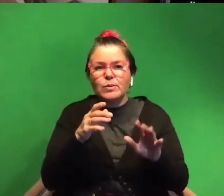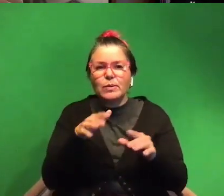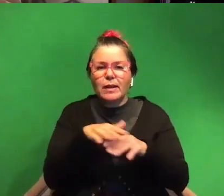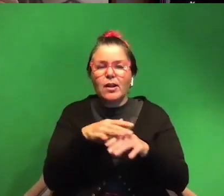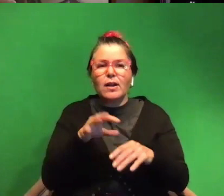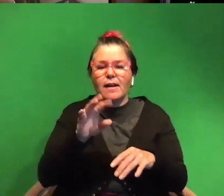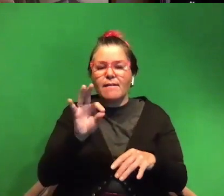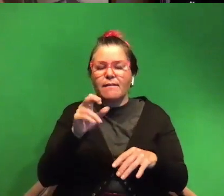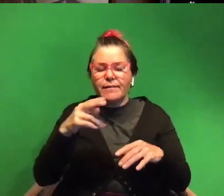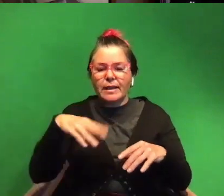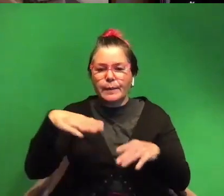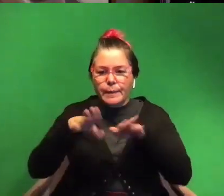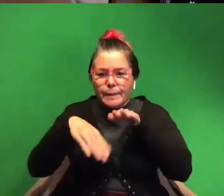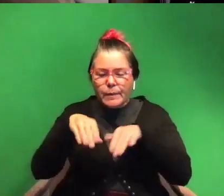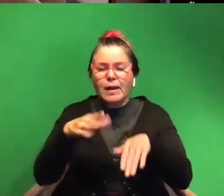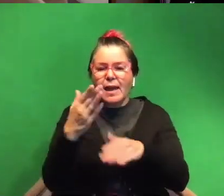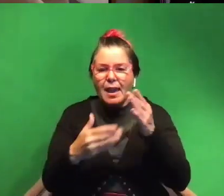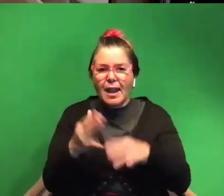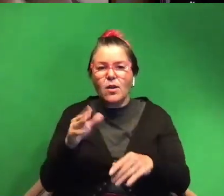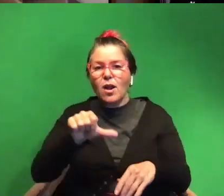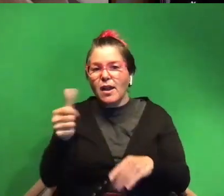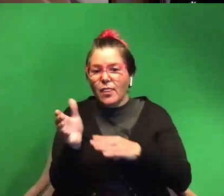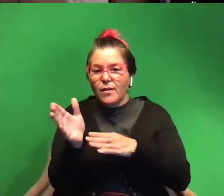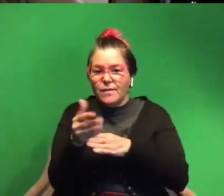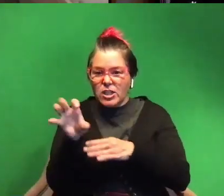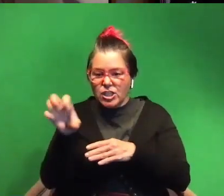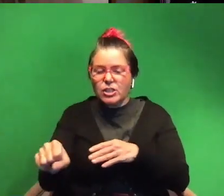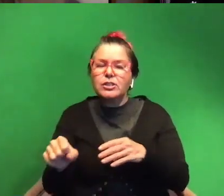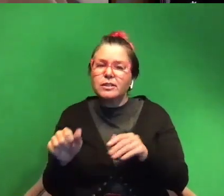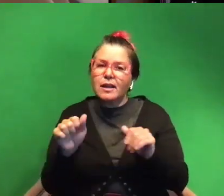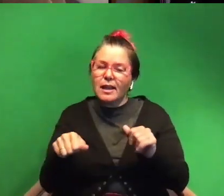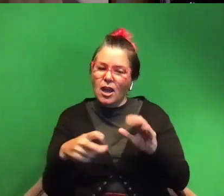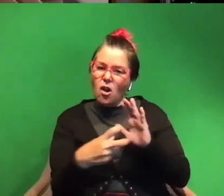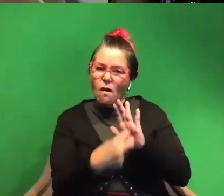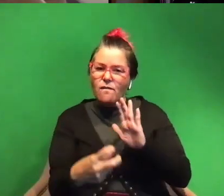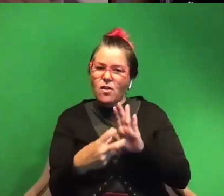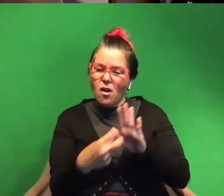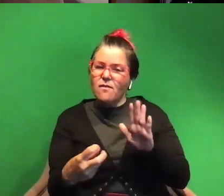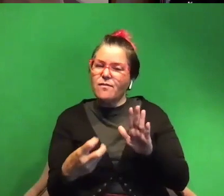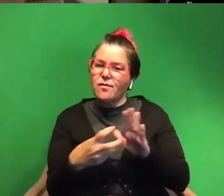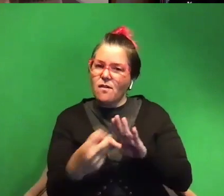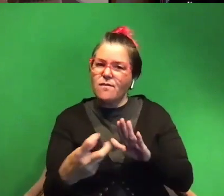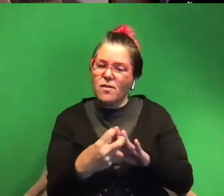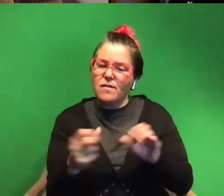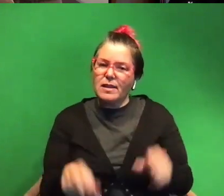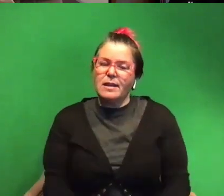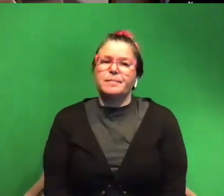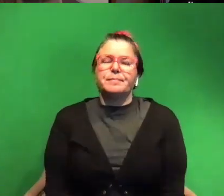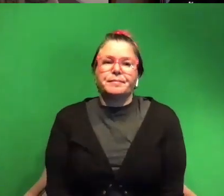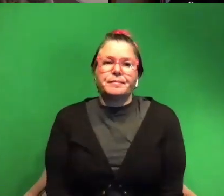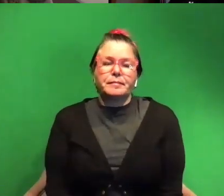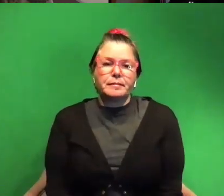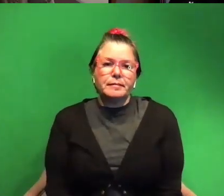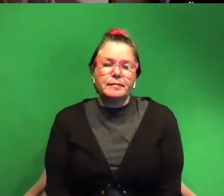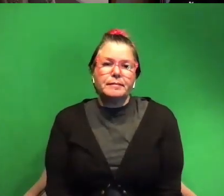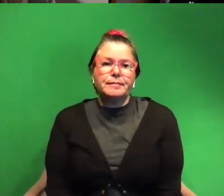fin or a person's hand or a fish biting it, that's capable of pulling off quite a bit of the thin tissue layer that's there.